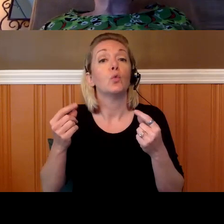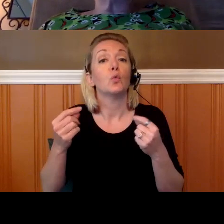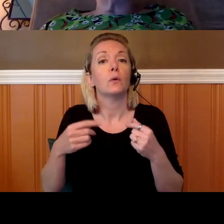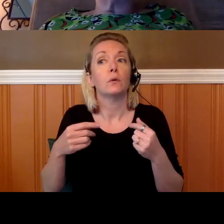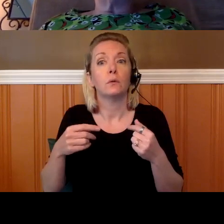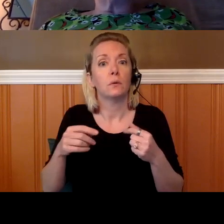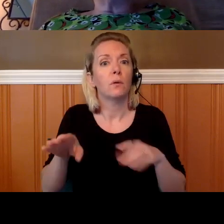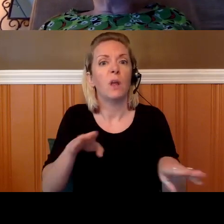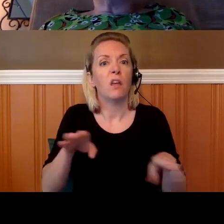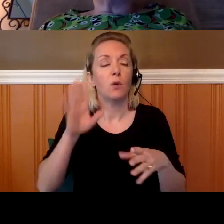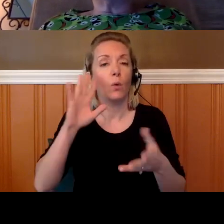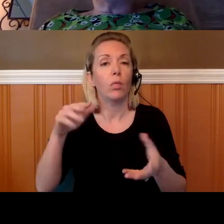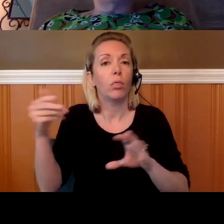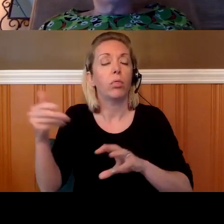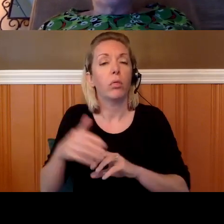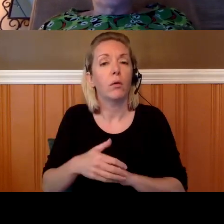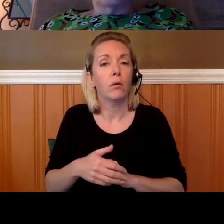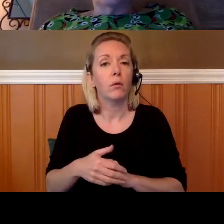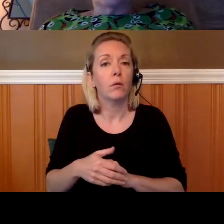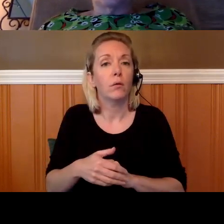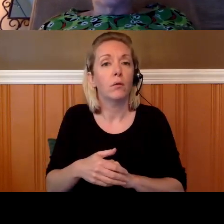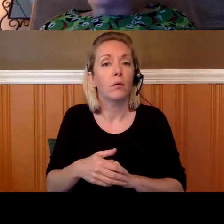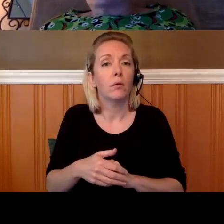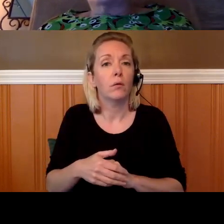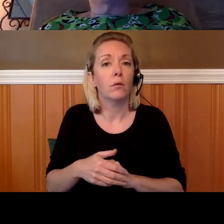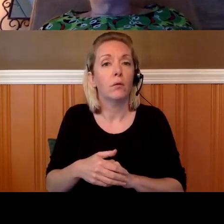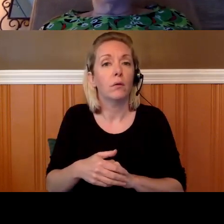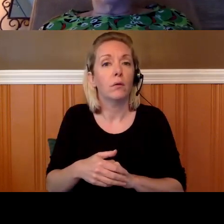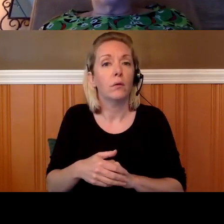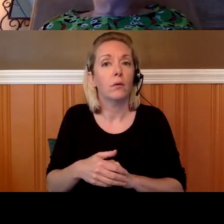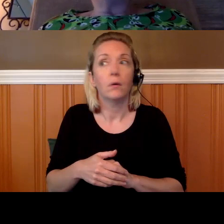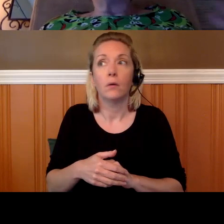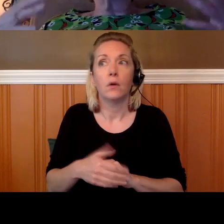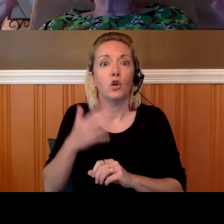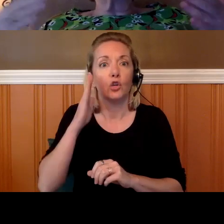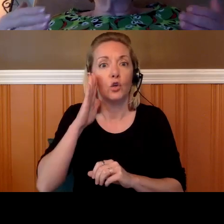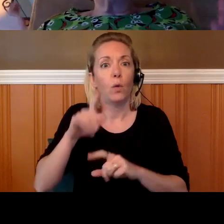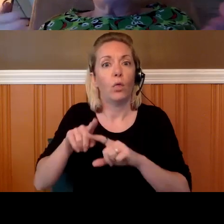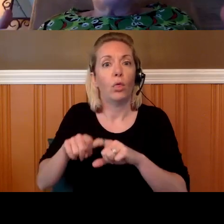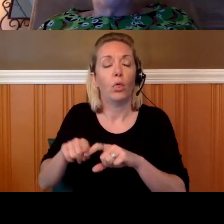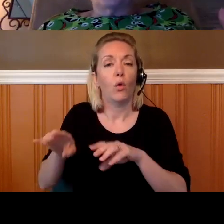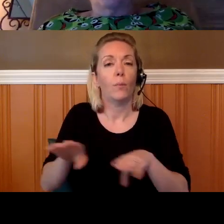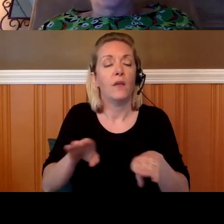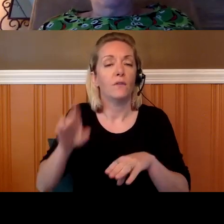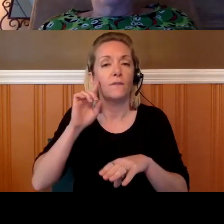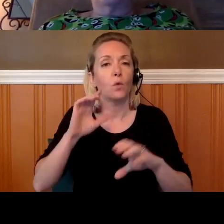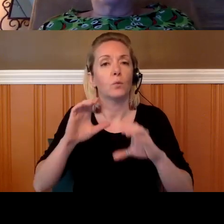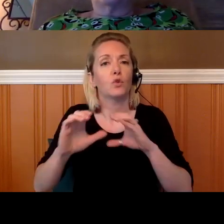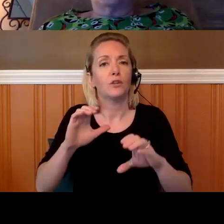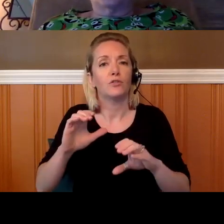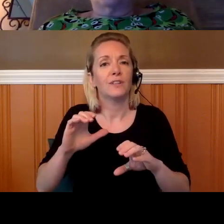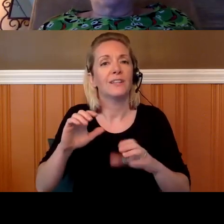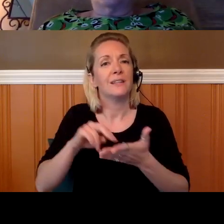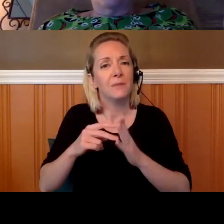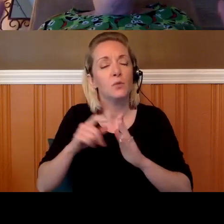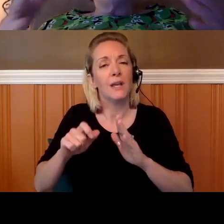and doesn't want to do something? She sits on the floor, right? She will have nothing but her behavior to communicate with. And, you